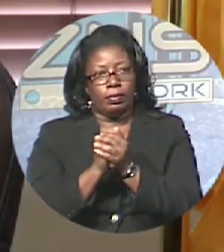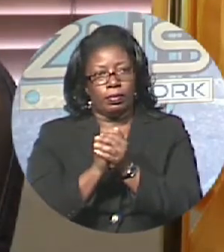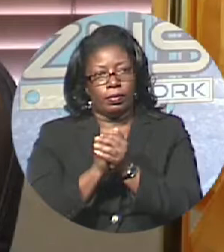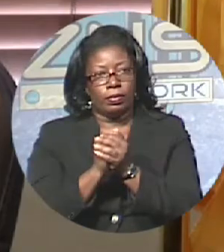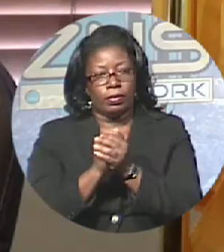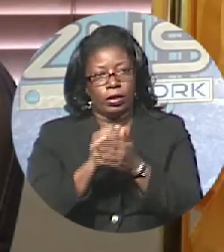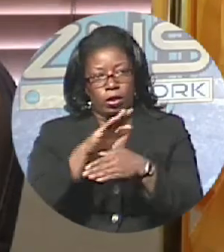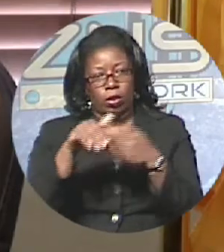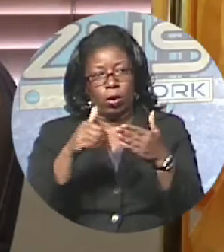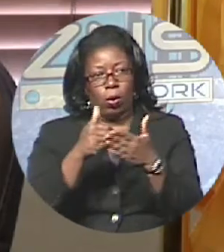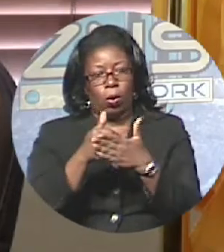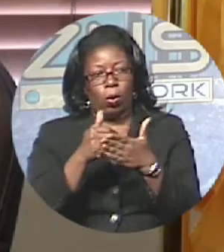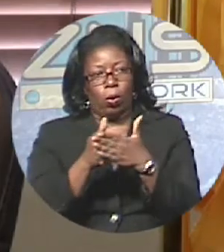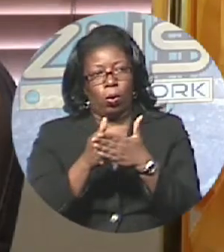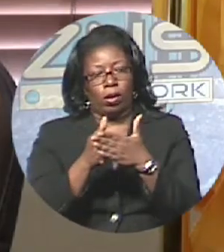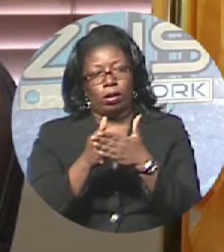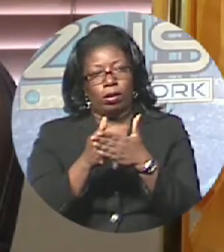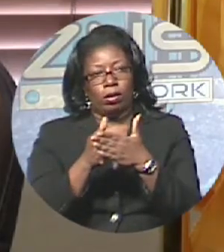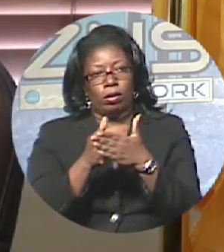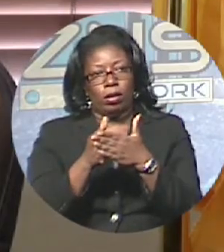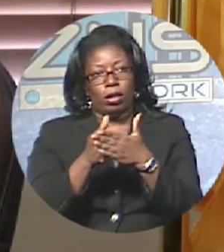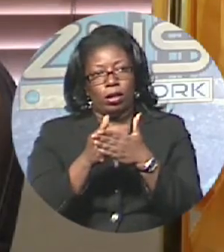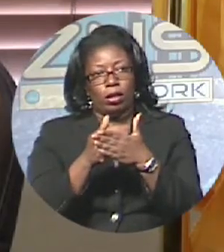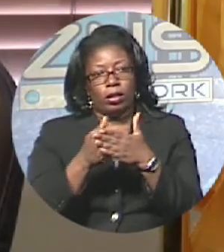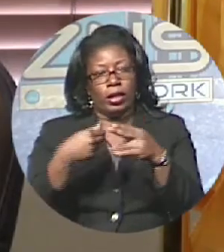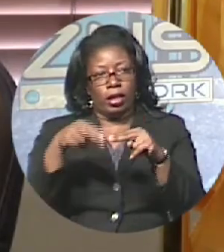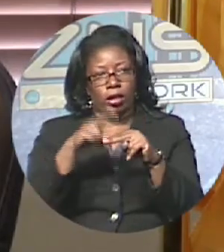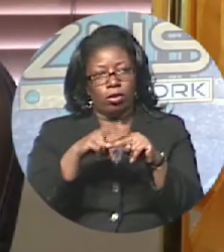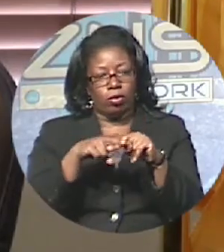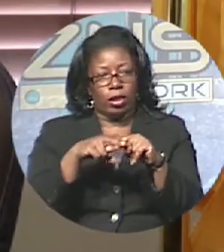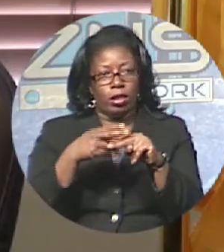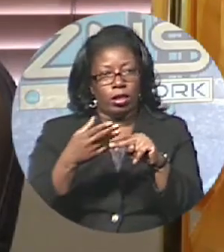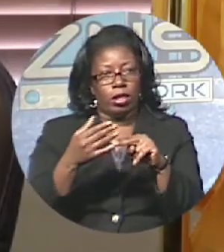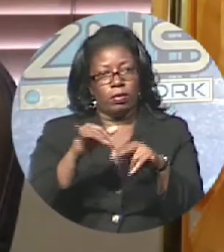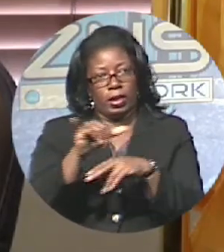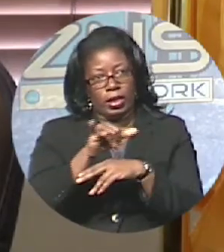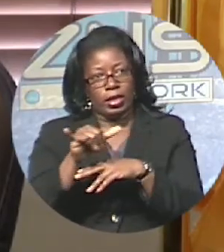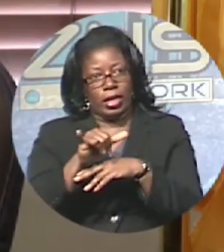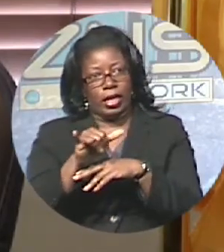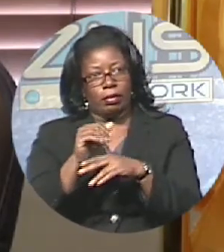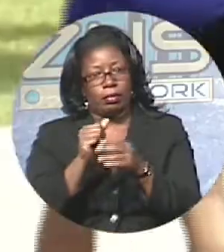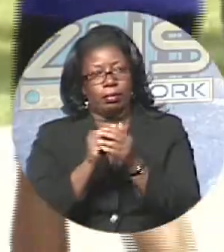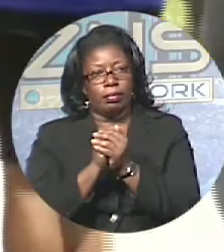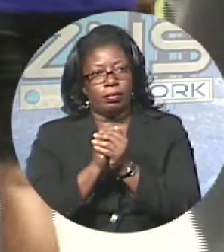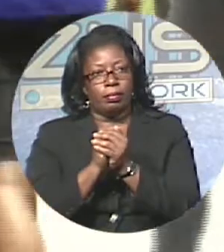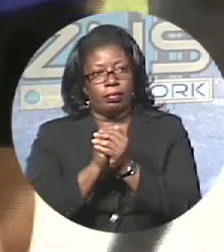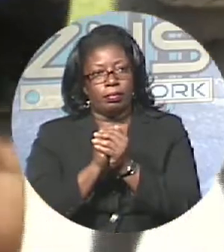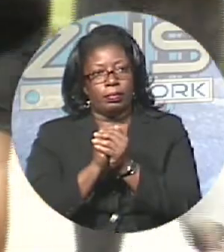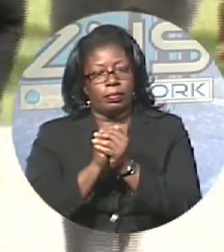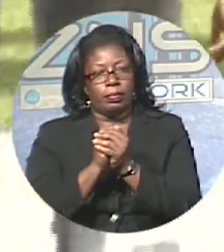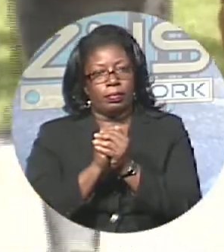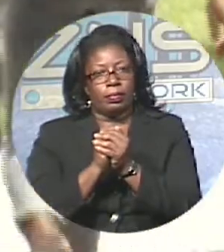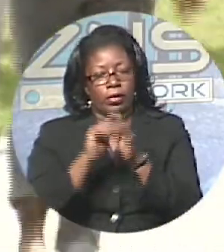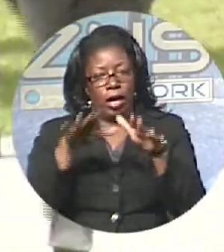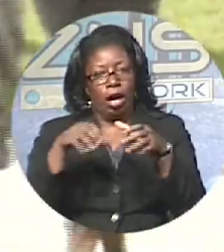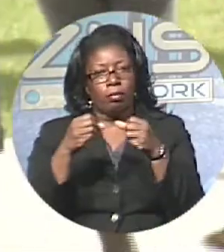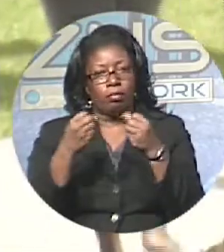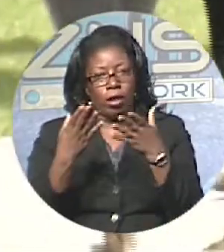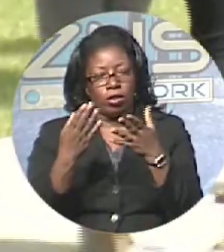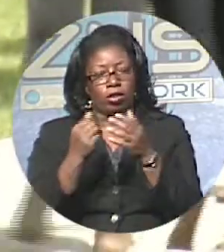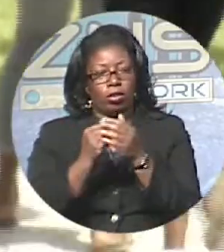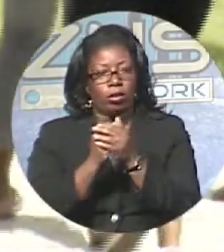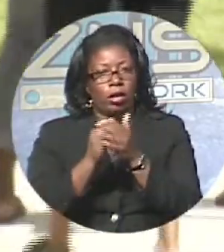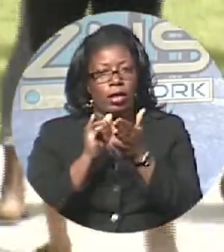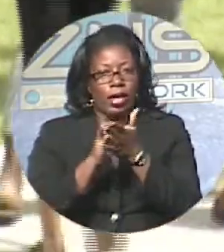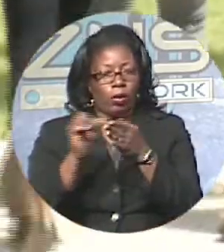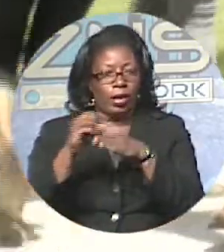same that time, although fluctuating a bit due to the cost of living and the size of our enrollment. And if you're wondering how much of a monetary impact the